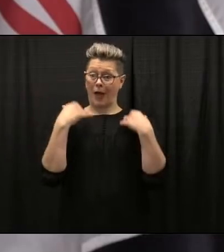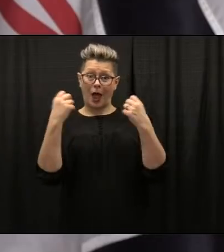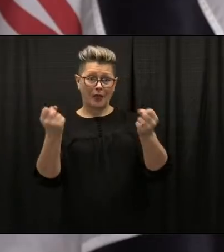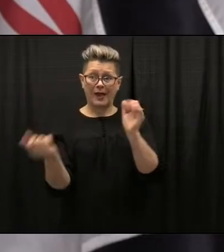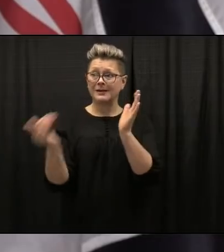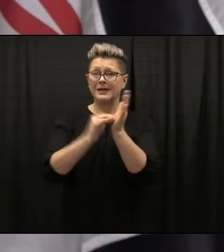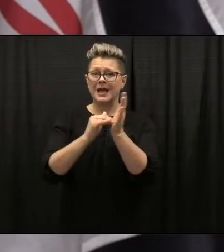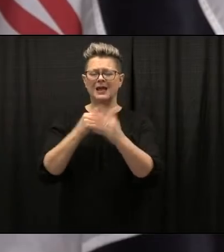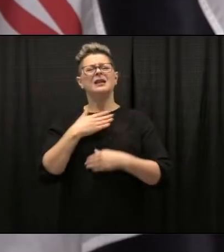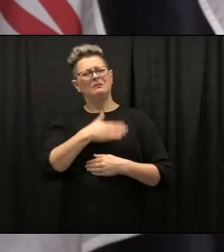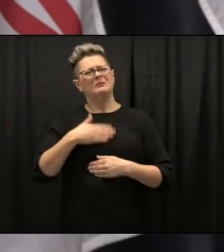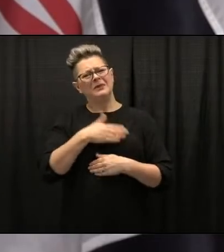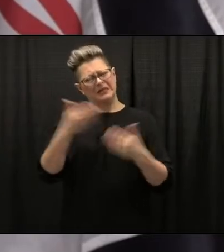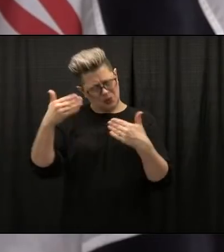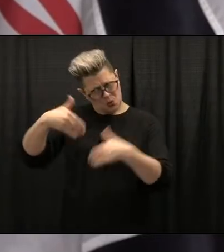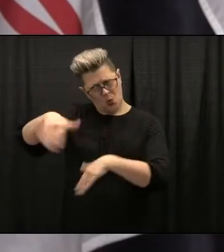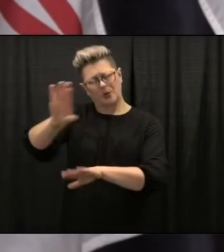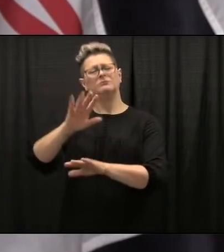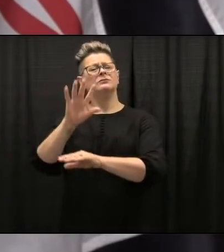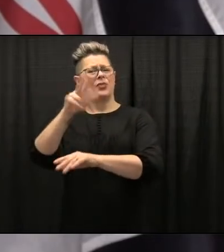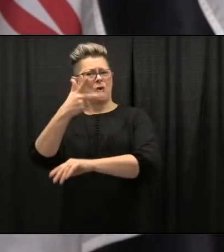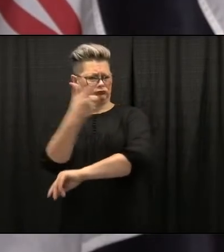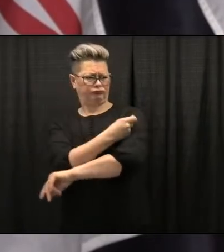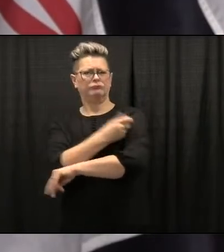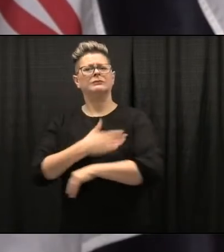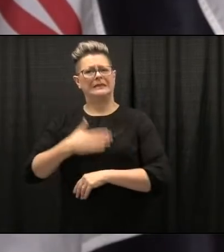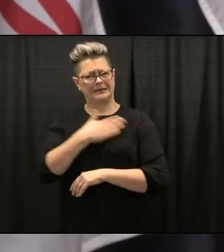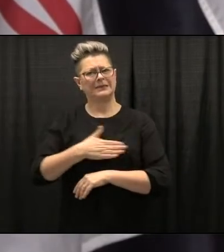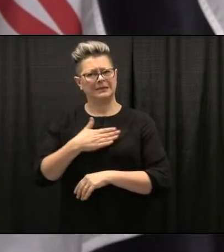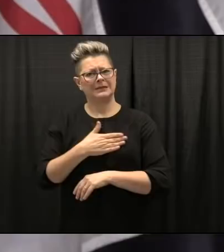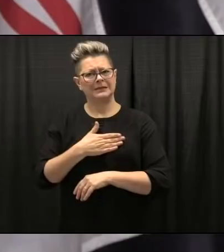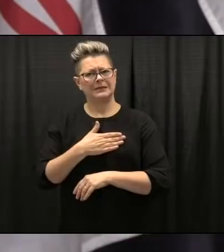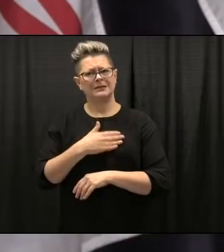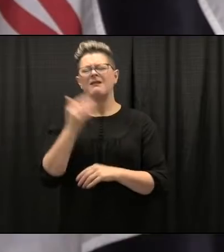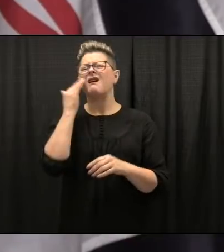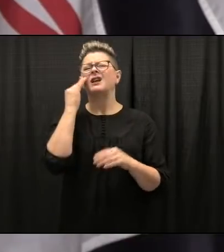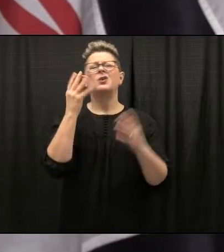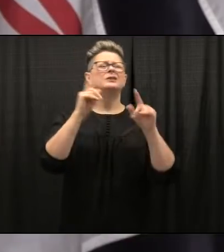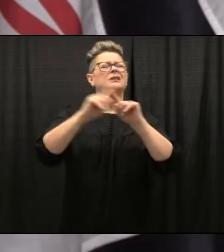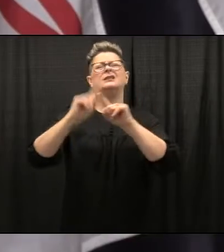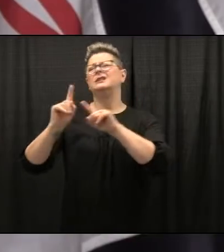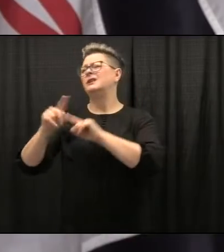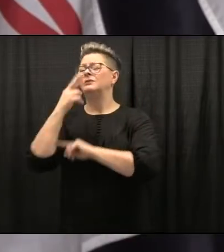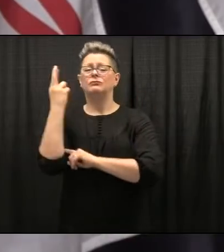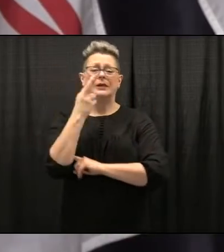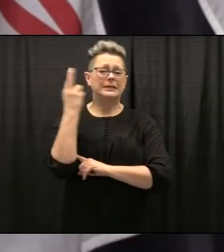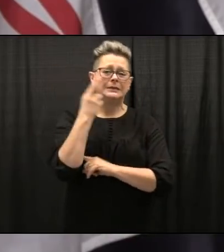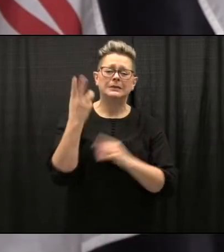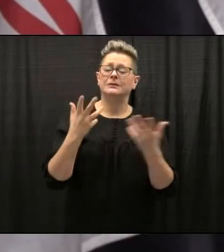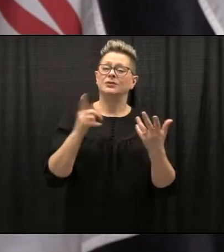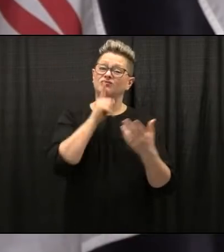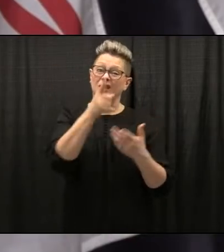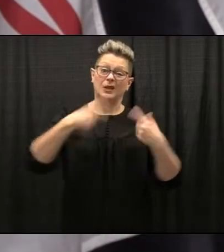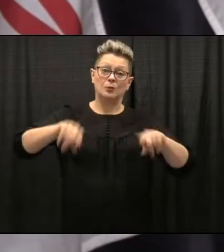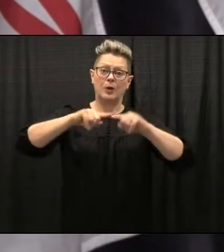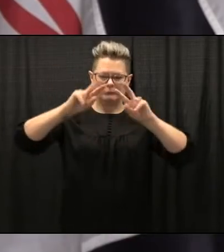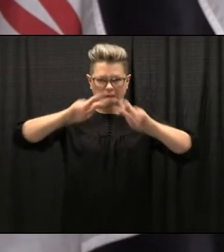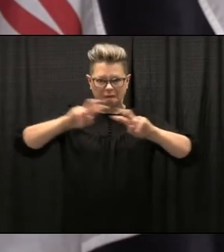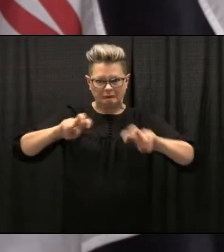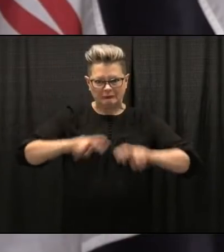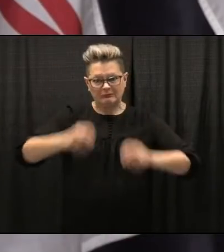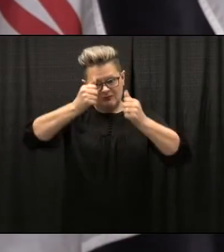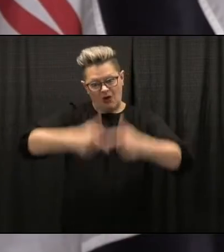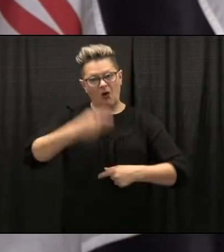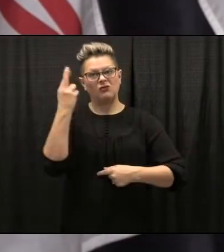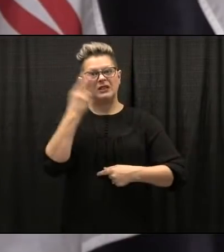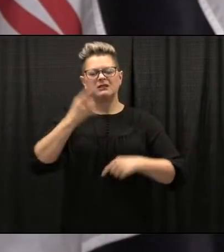get that booster dose. So, you know, I'm sure there are many varied reasons, and we haven't delved into them completely, but